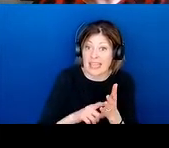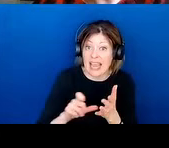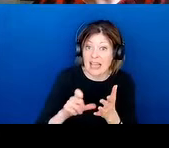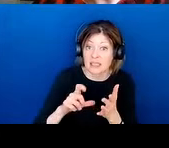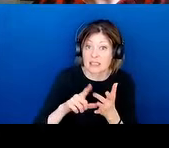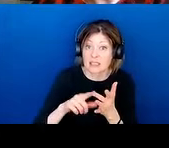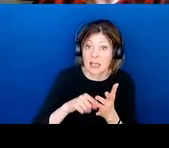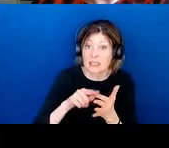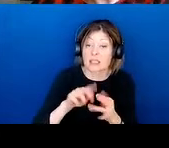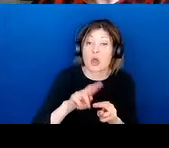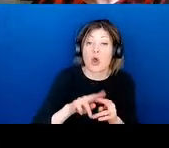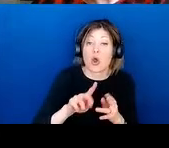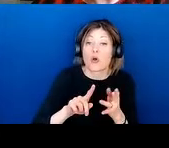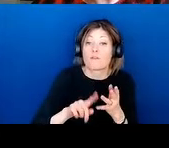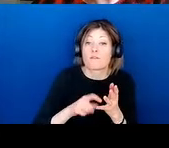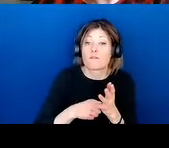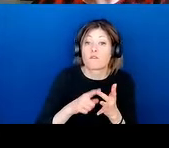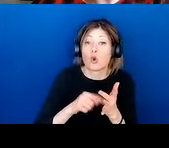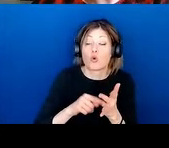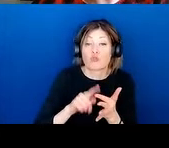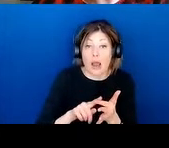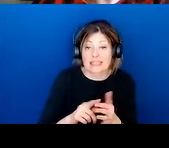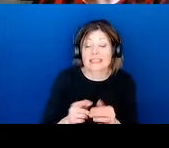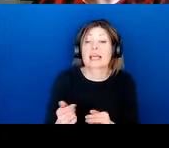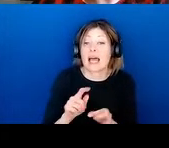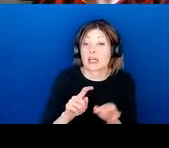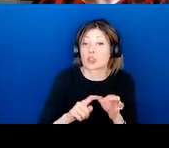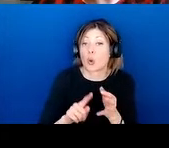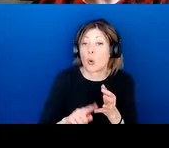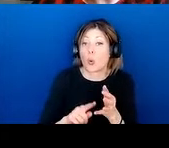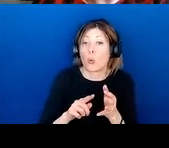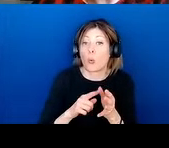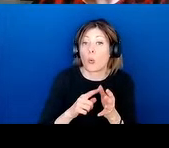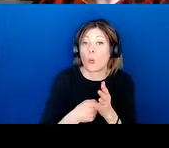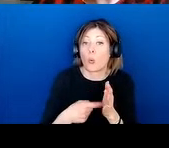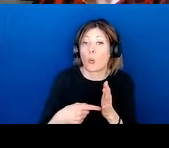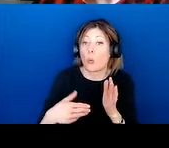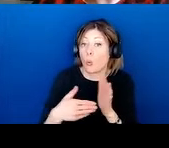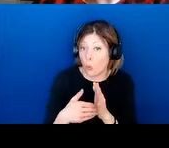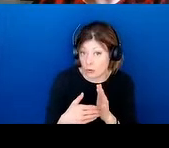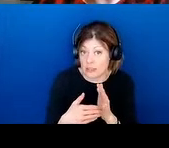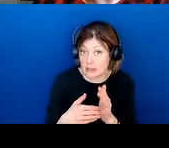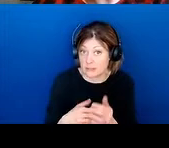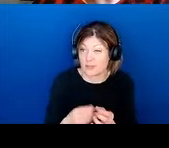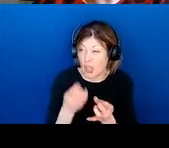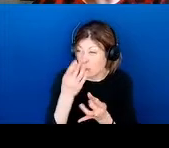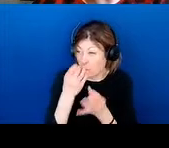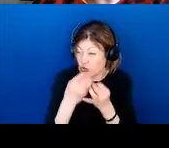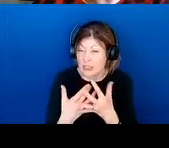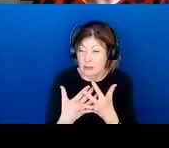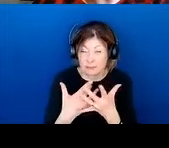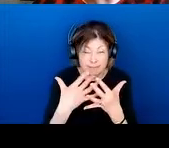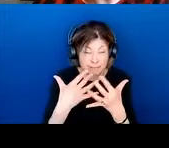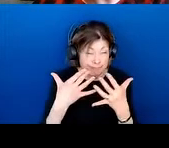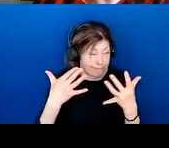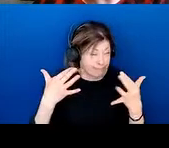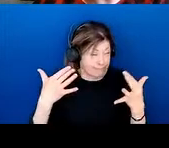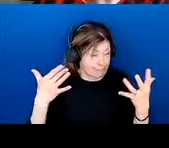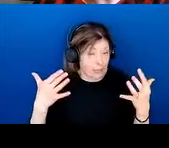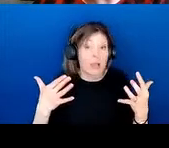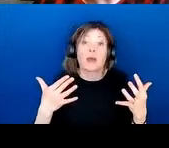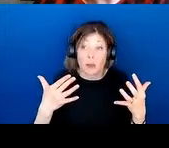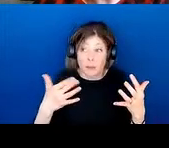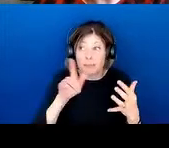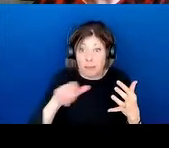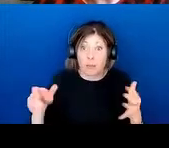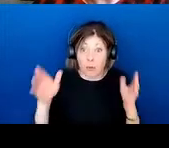quartz. Each of the hundreds of thousands of crystals painstakingly stuck onto a man-made wooden frame.